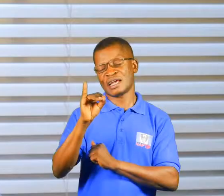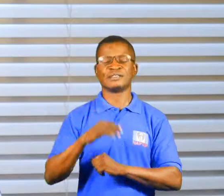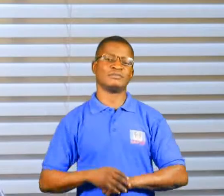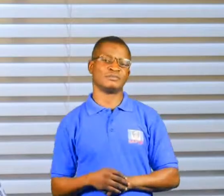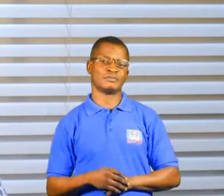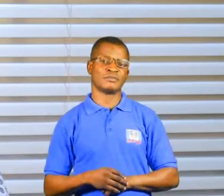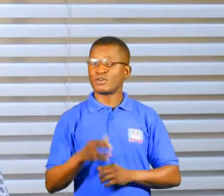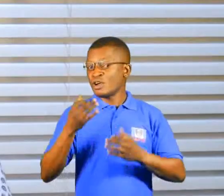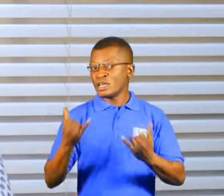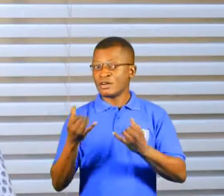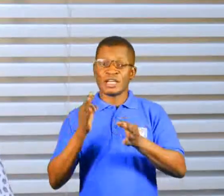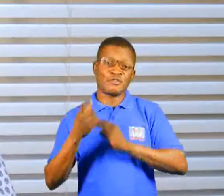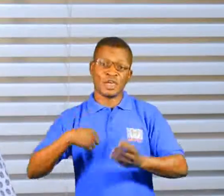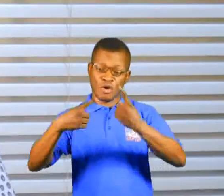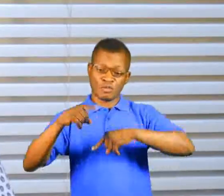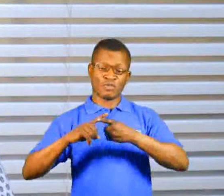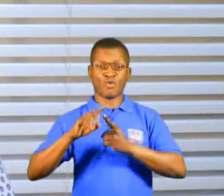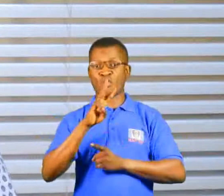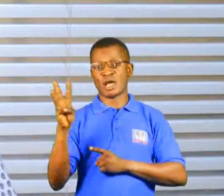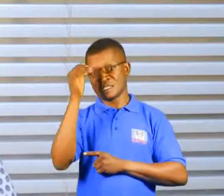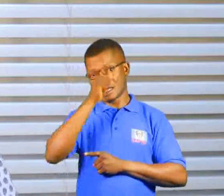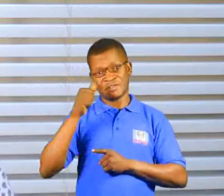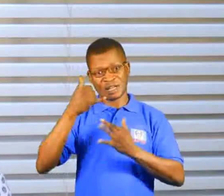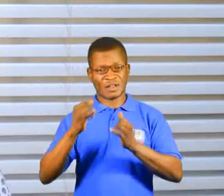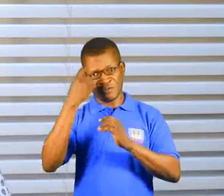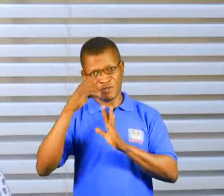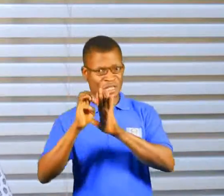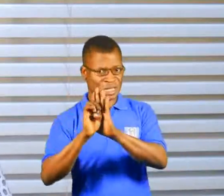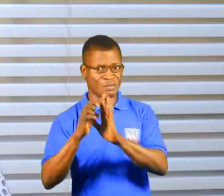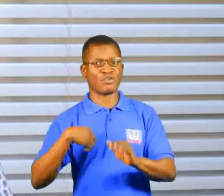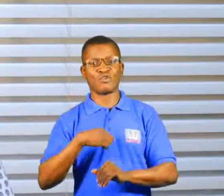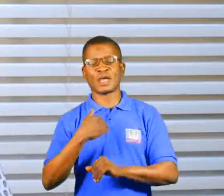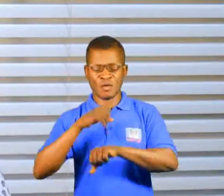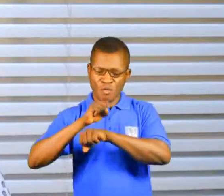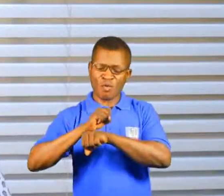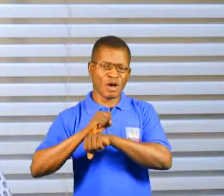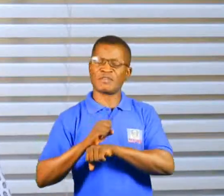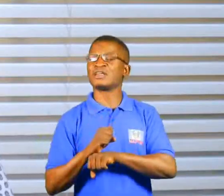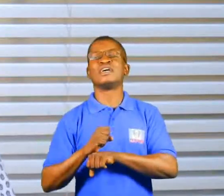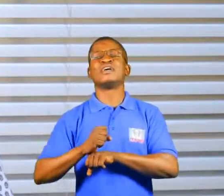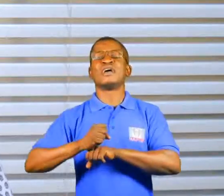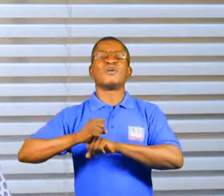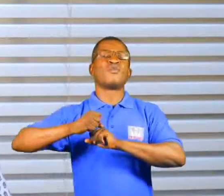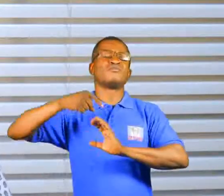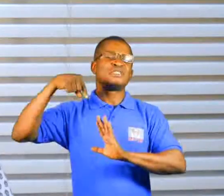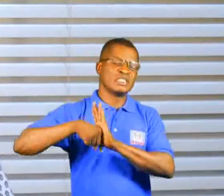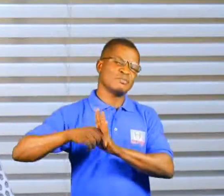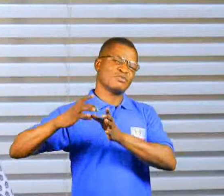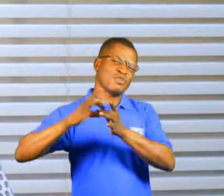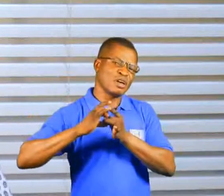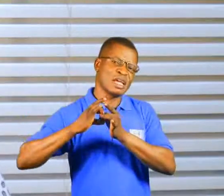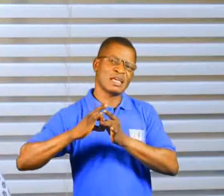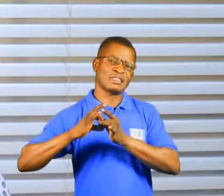FBI. If you come to West Africa, for example, we have worked with, in fact, we even did